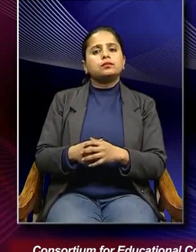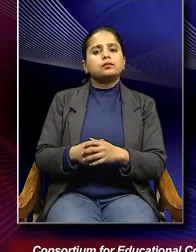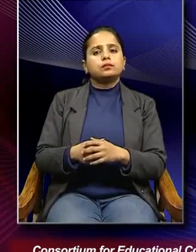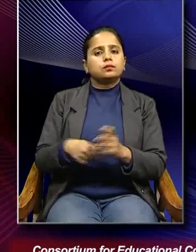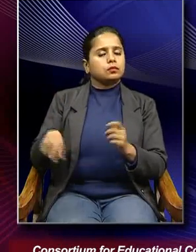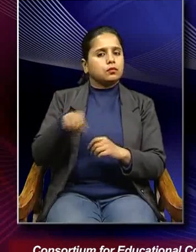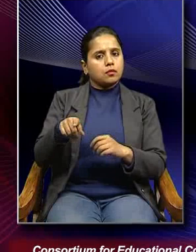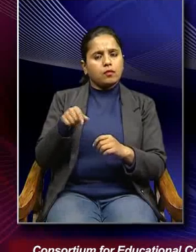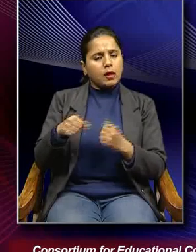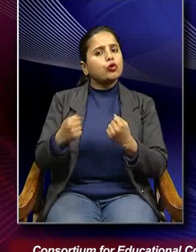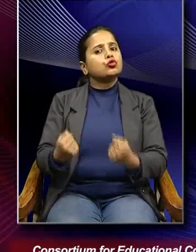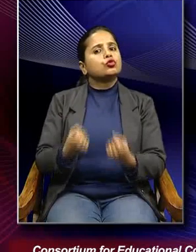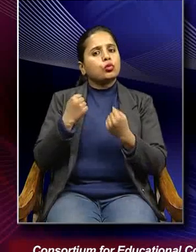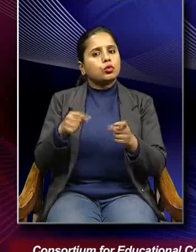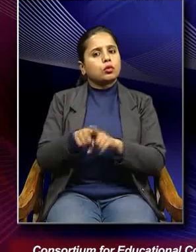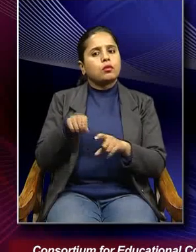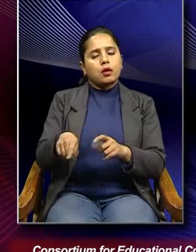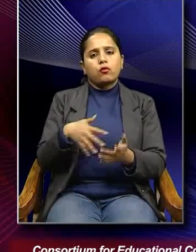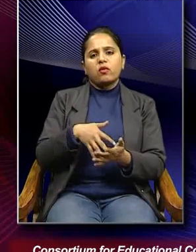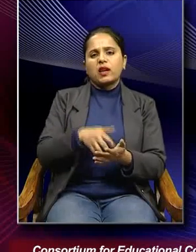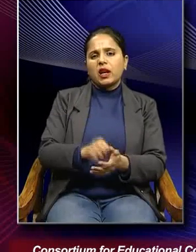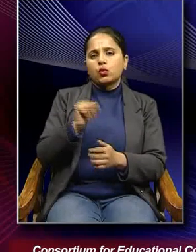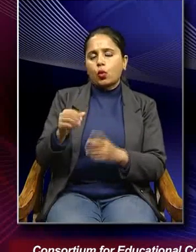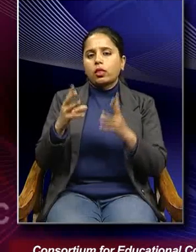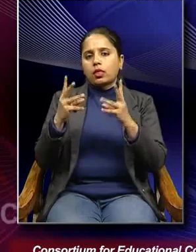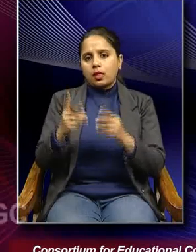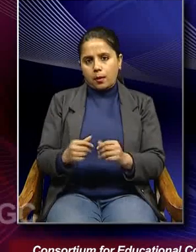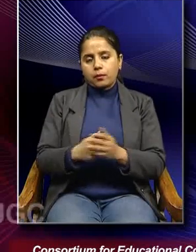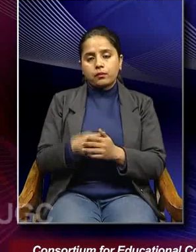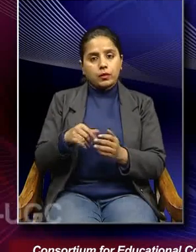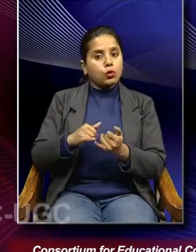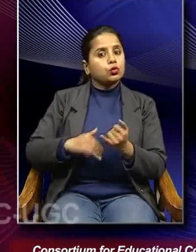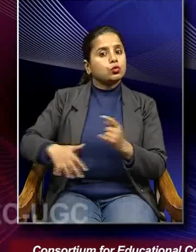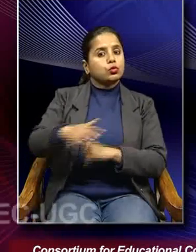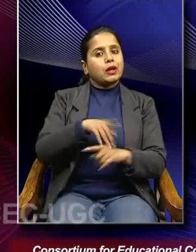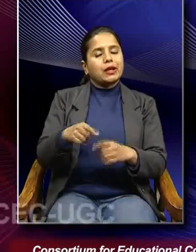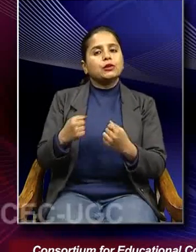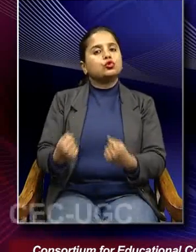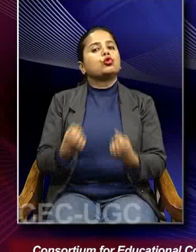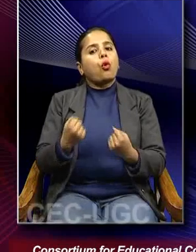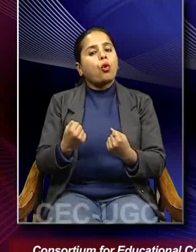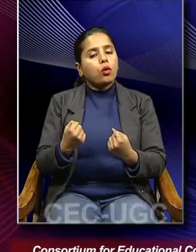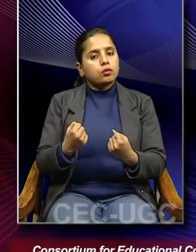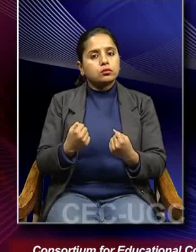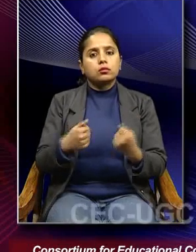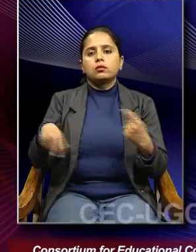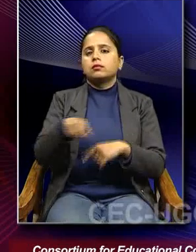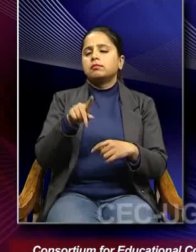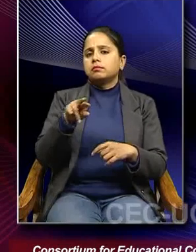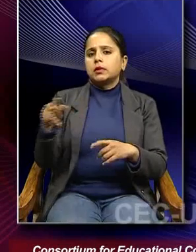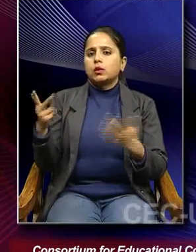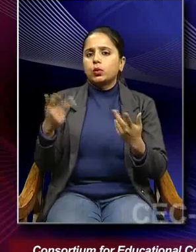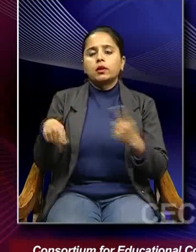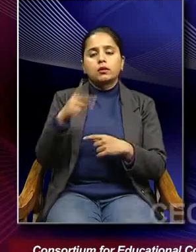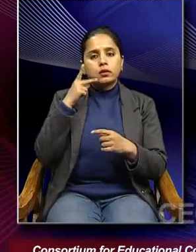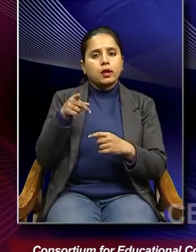is as strong as its weakest number. So a society's strength basically is known by